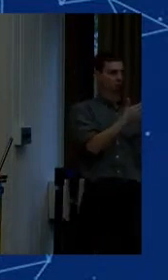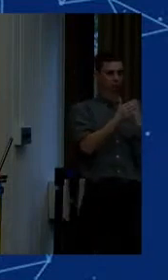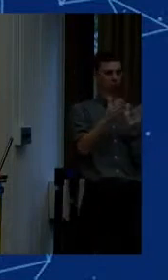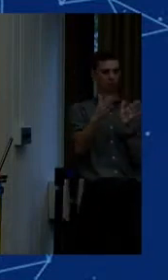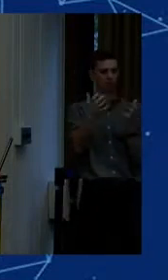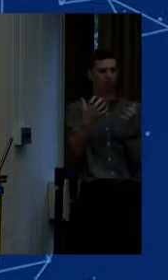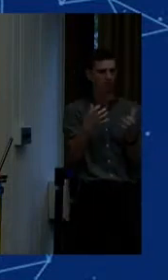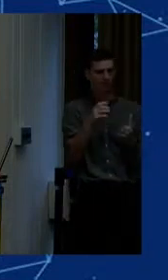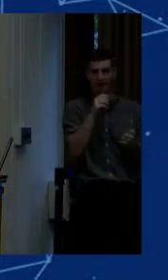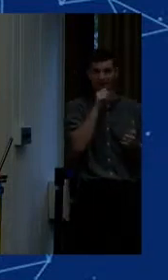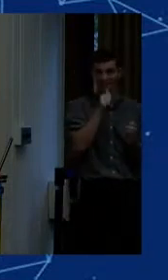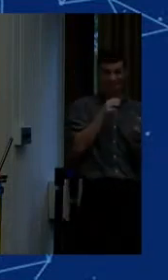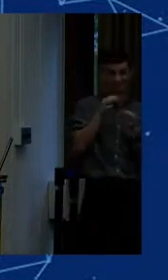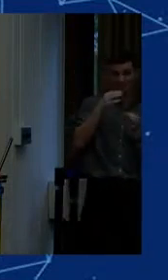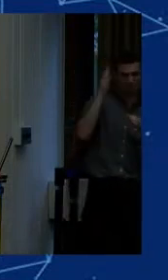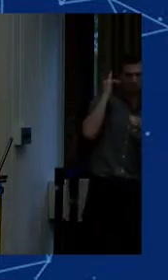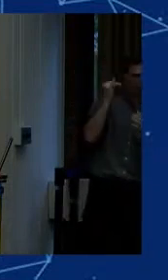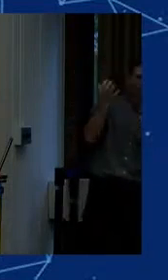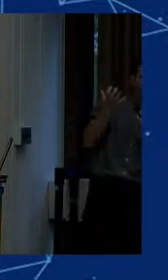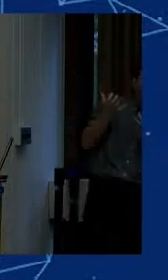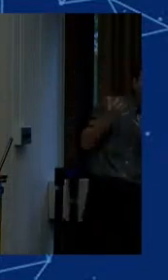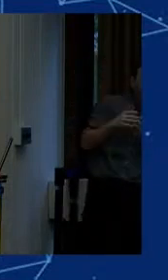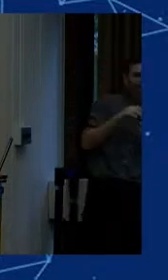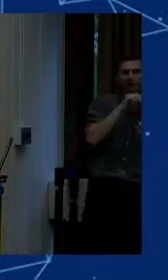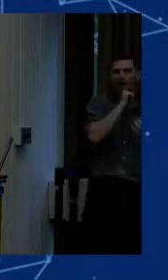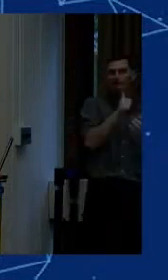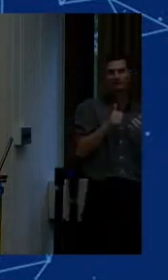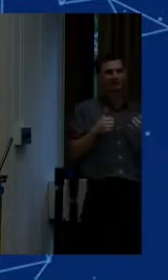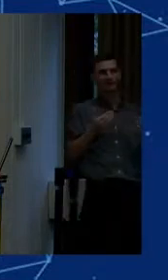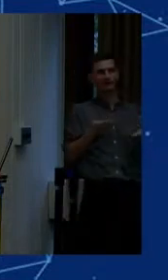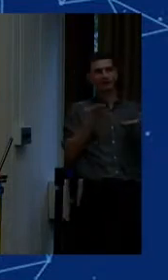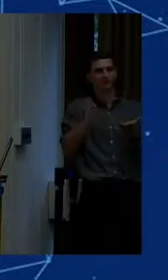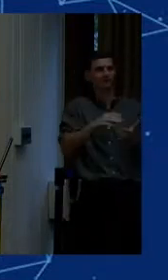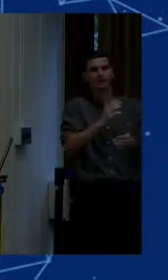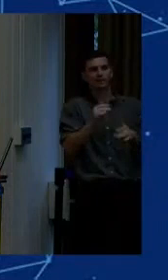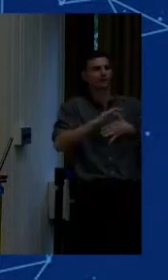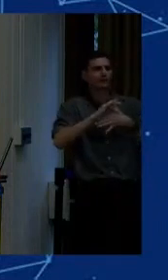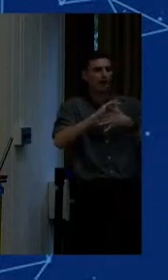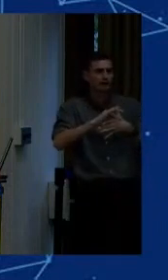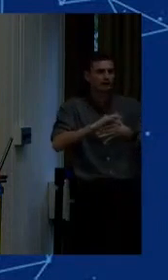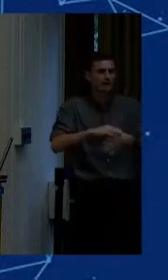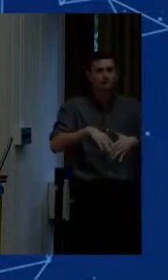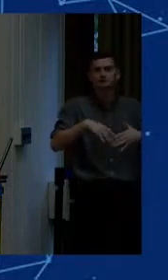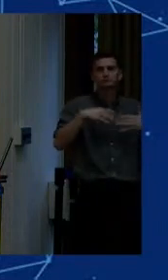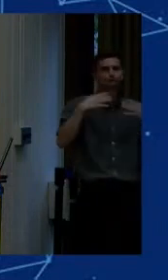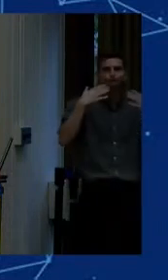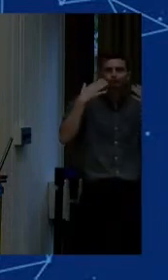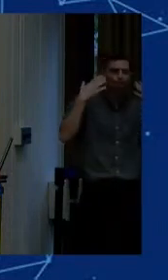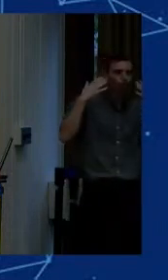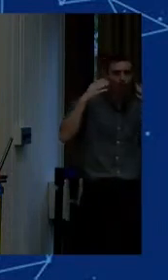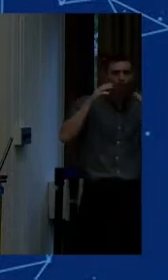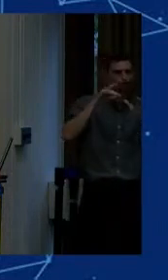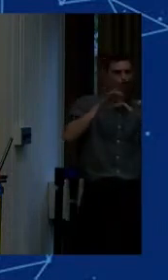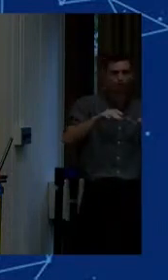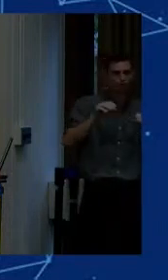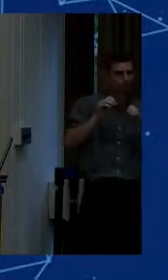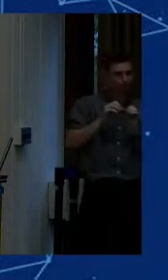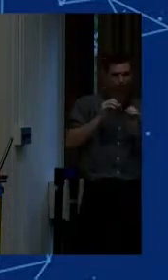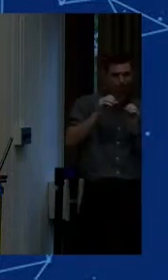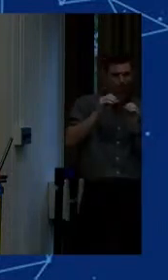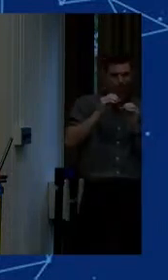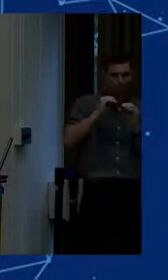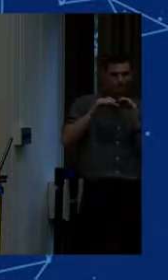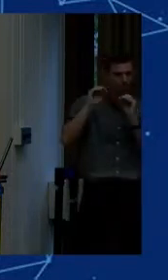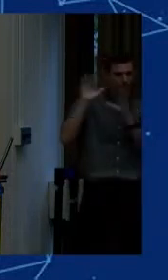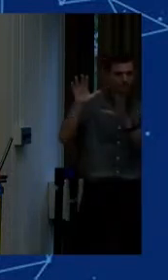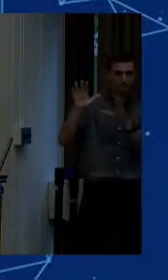I didn't tell it why I needed the information. I didn't give it any other context about what I actually need. It was